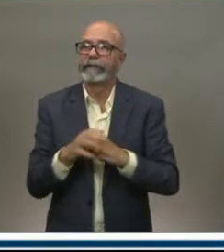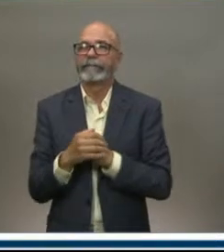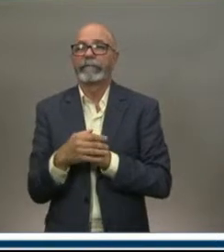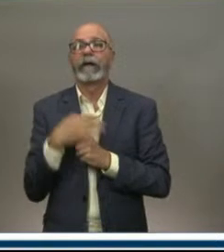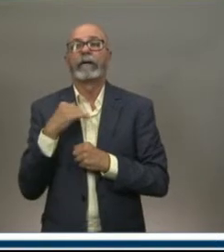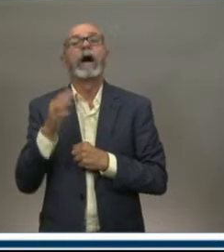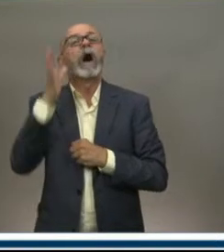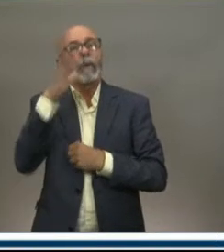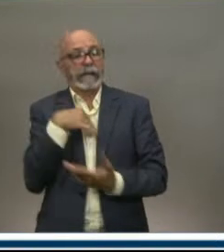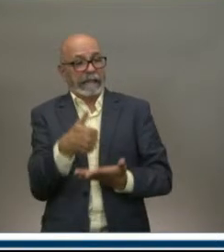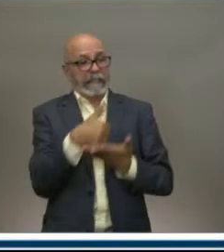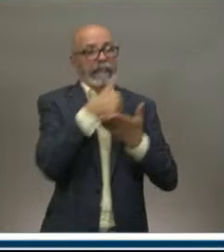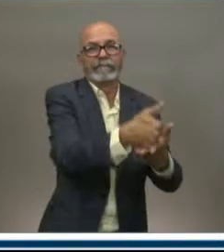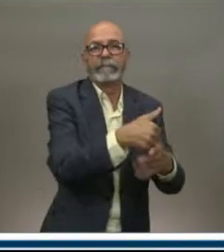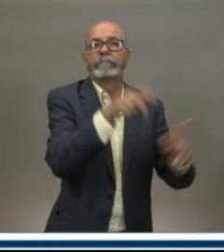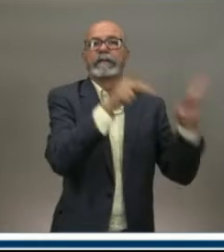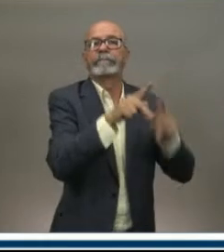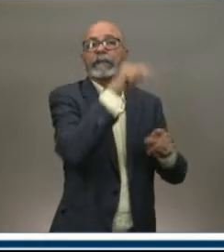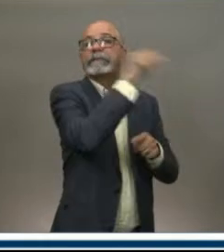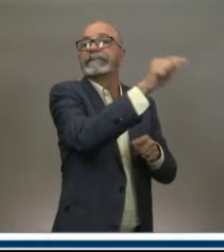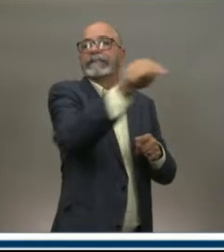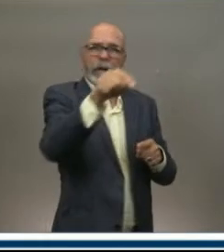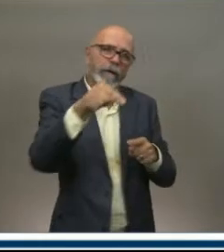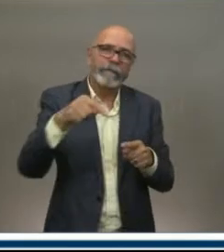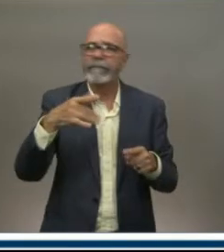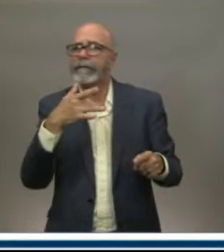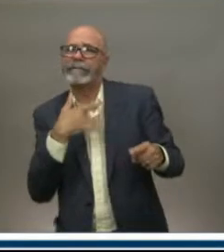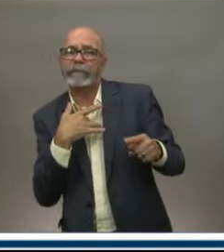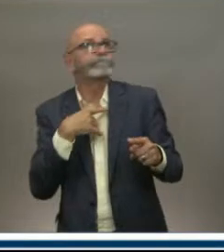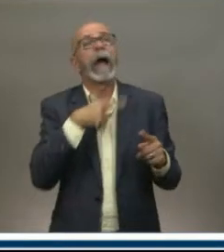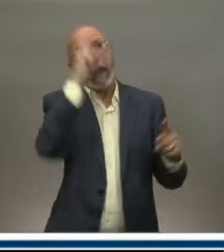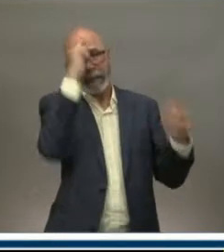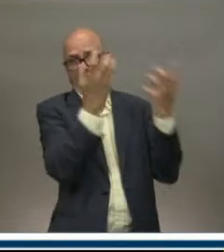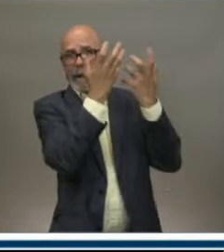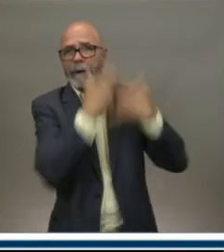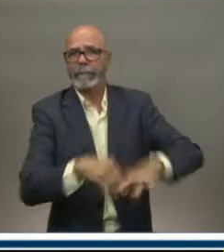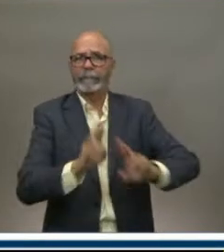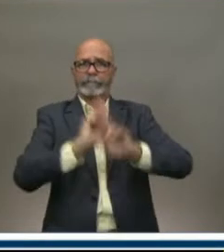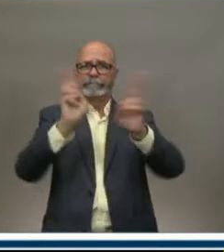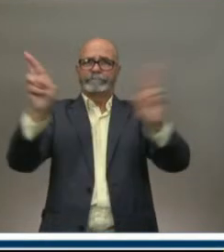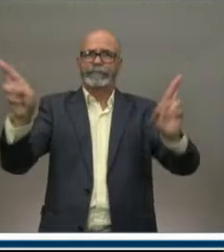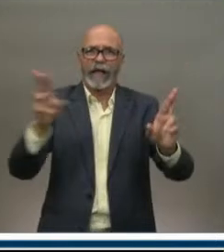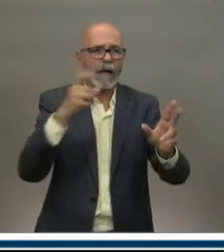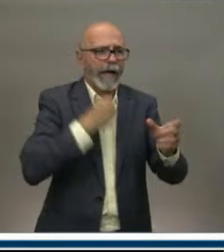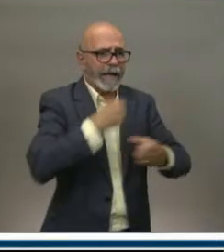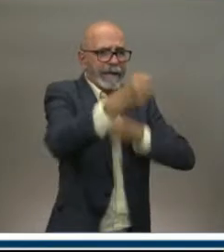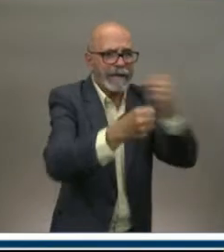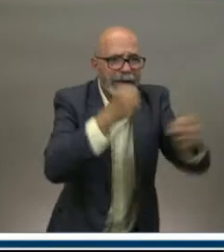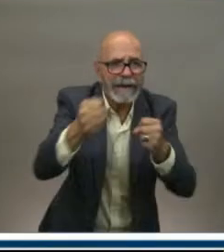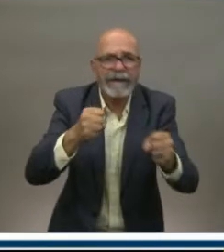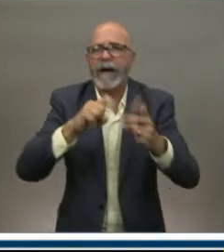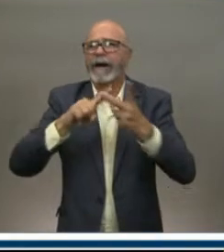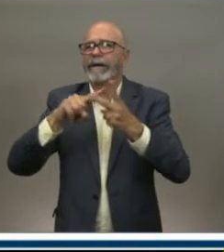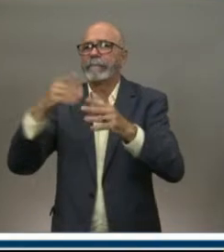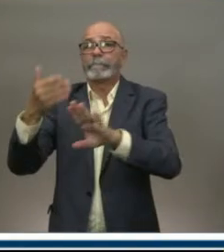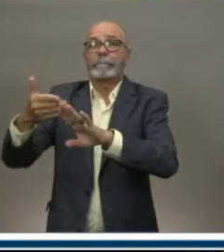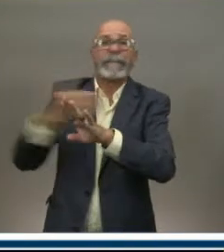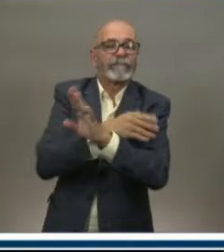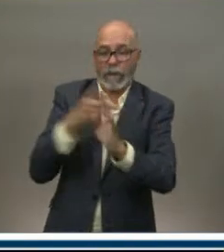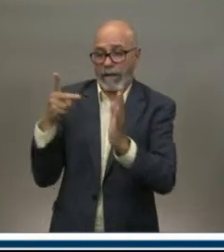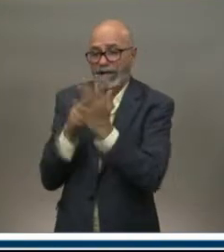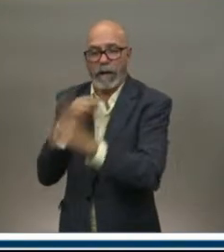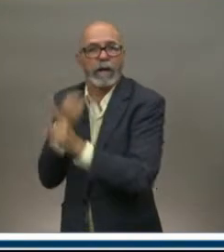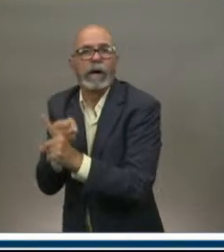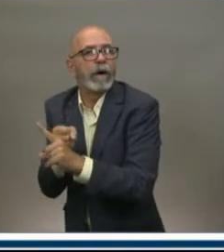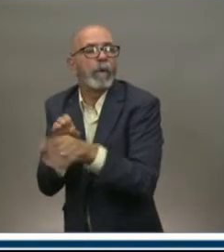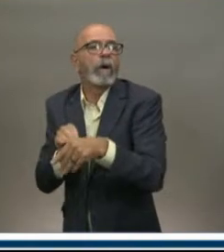develop more robust pandemic plans and prepare for staffing challenges before the second wave. A longer-term project